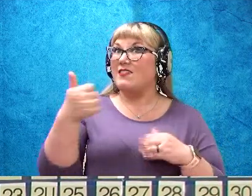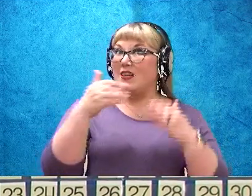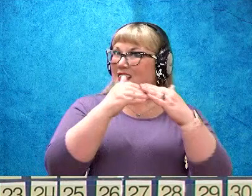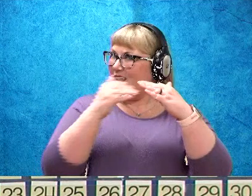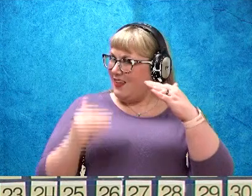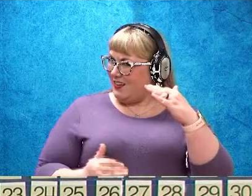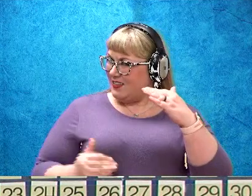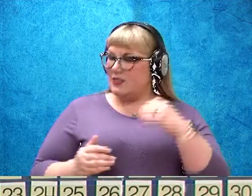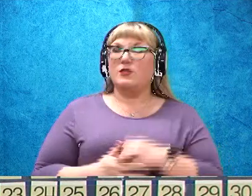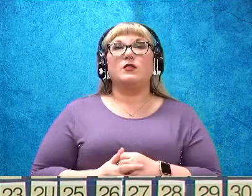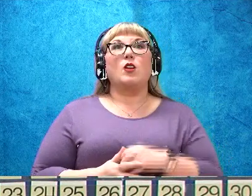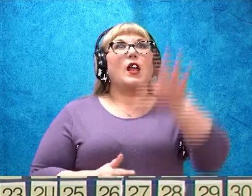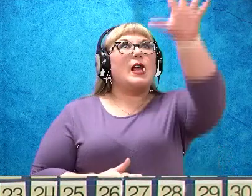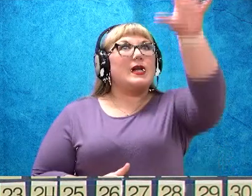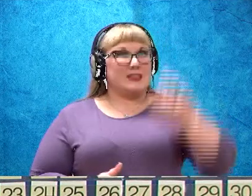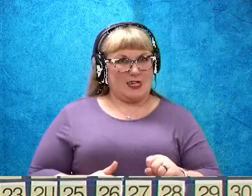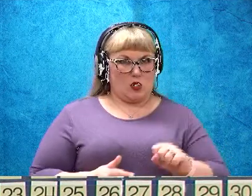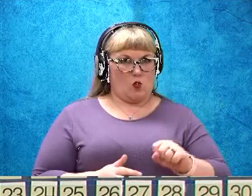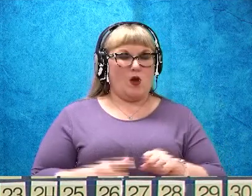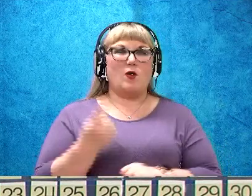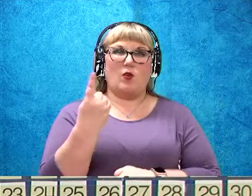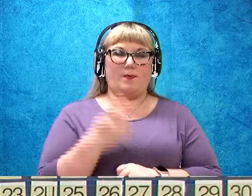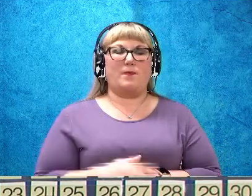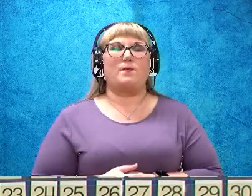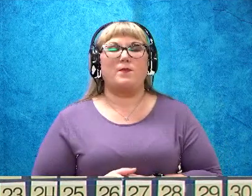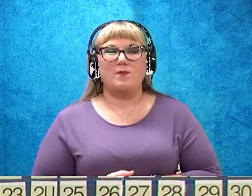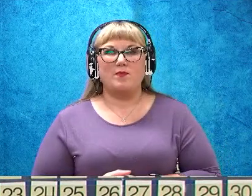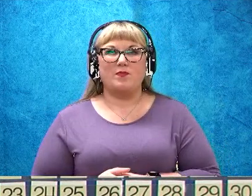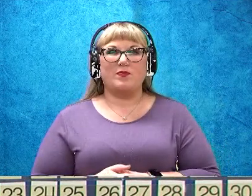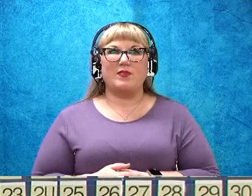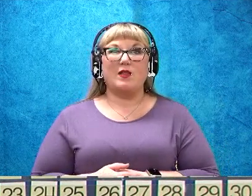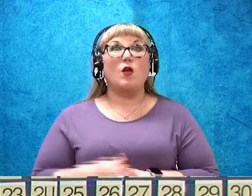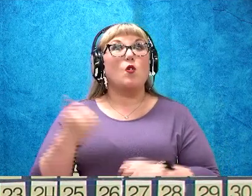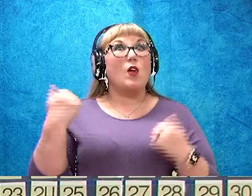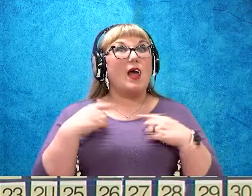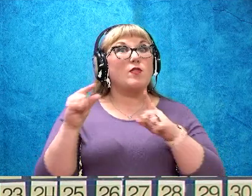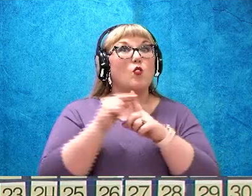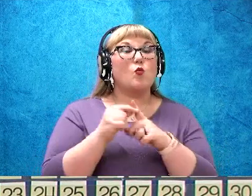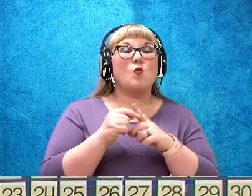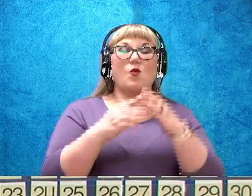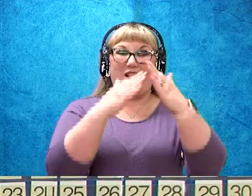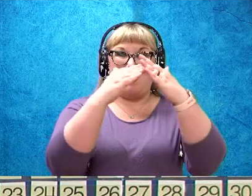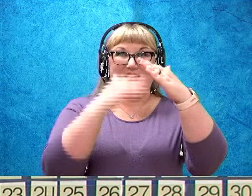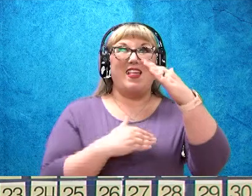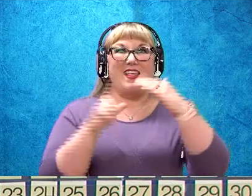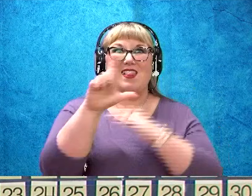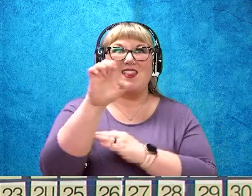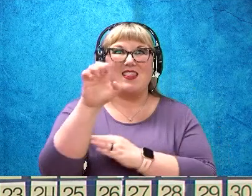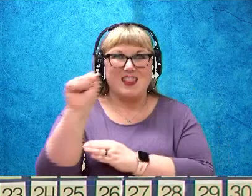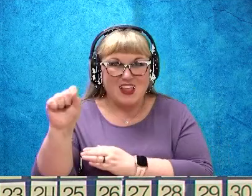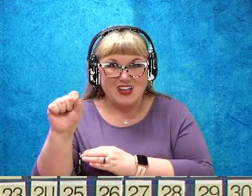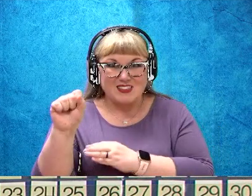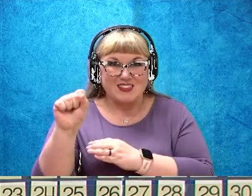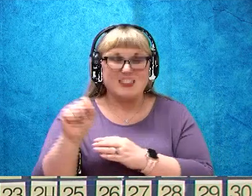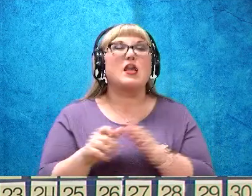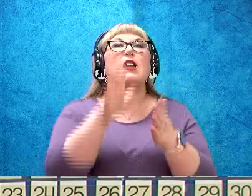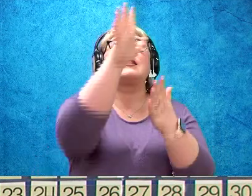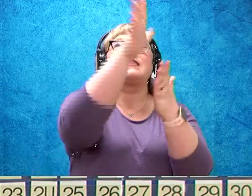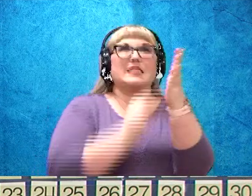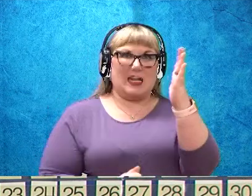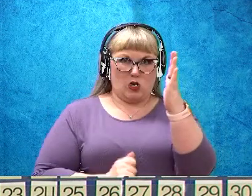less, we take away. When we have the word less, that means our number in our tens place is going to